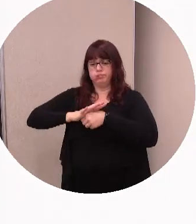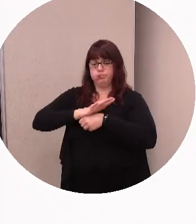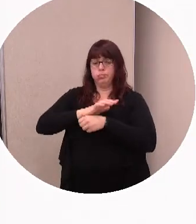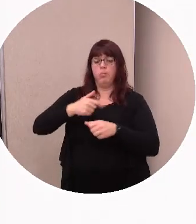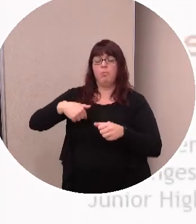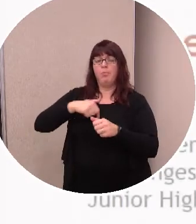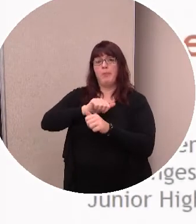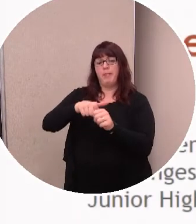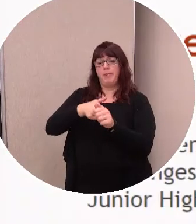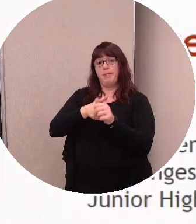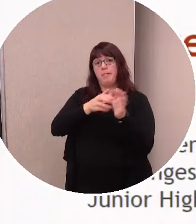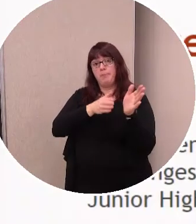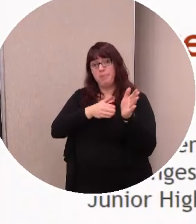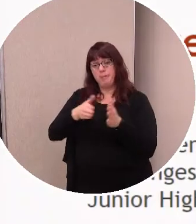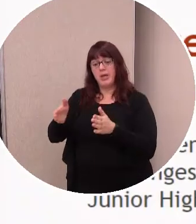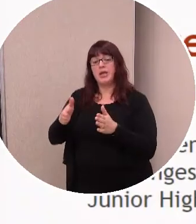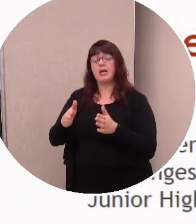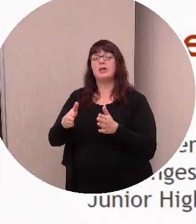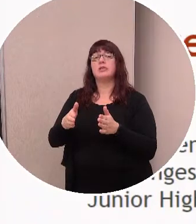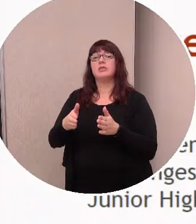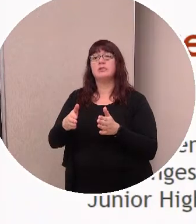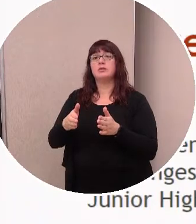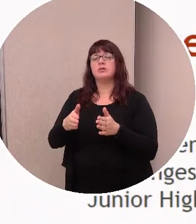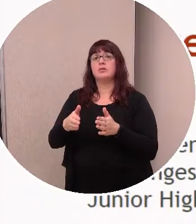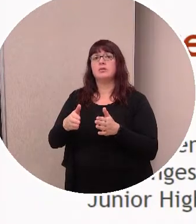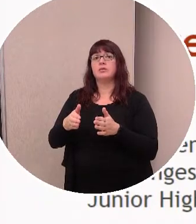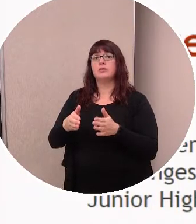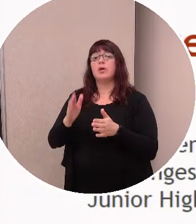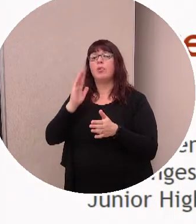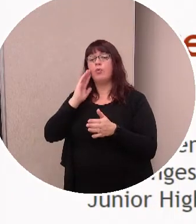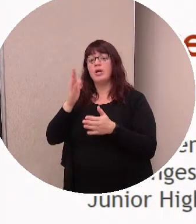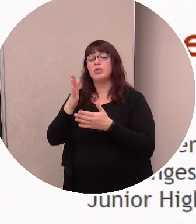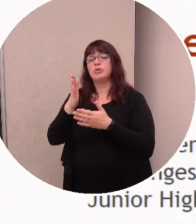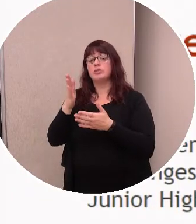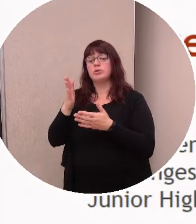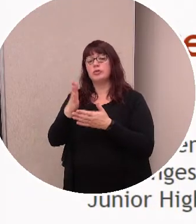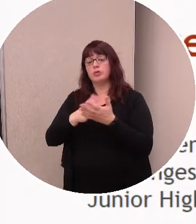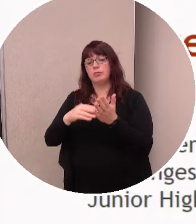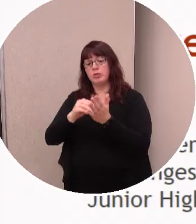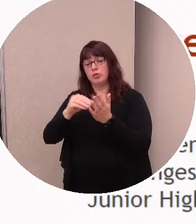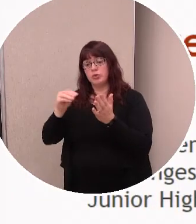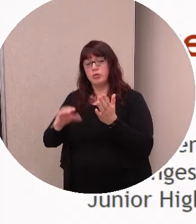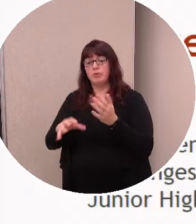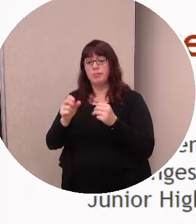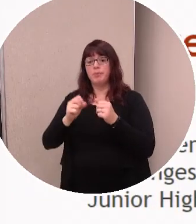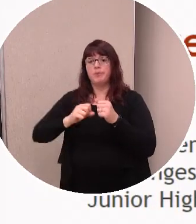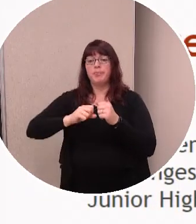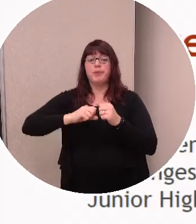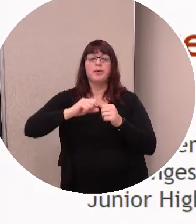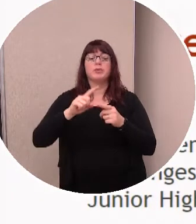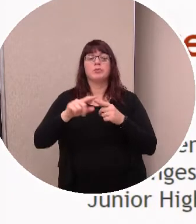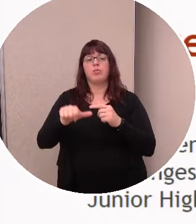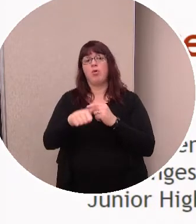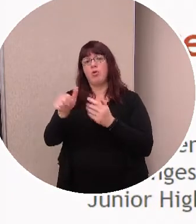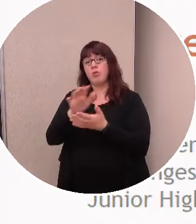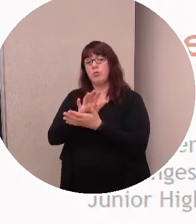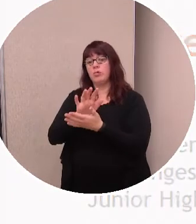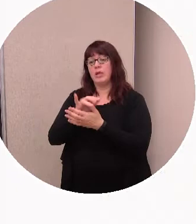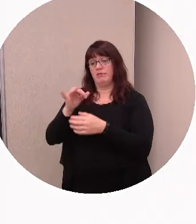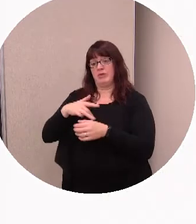plan would come into effect if those enrollment pressures are felt at those